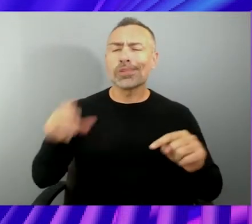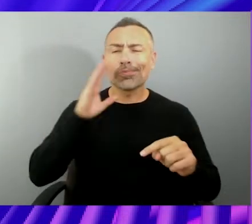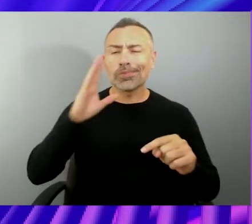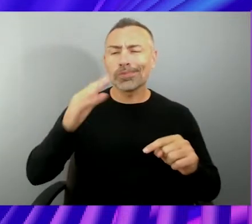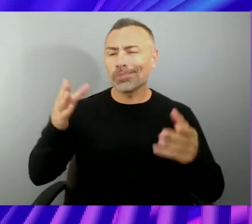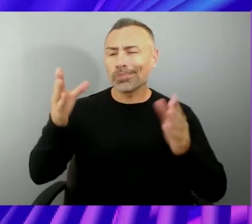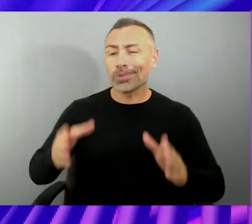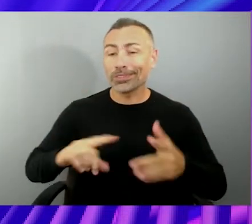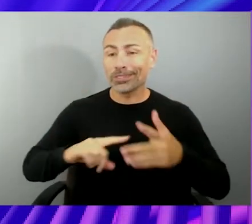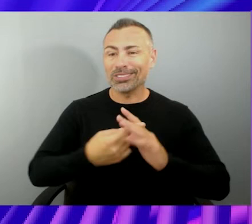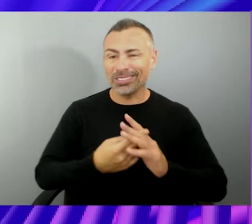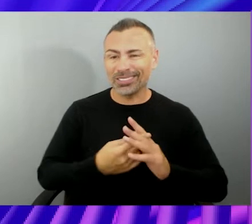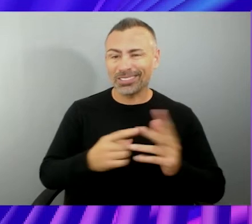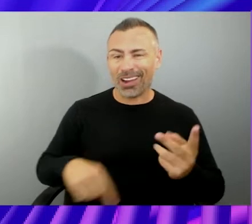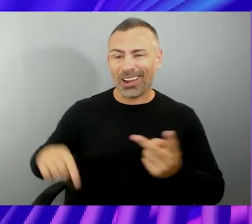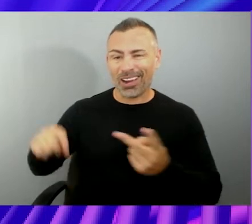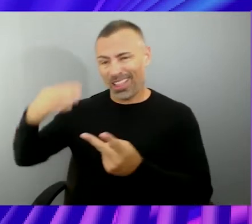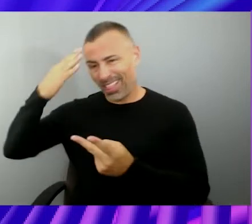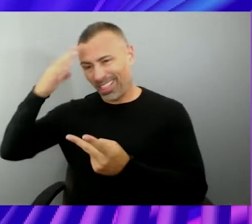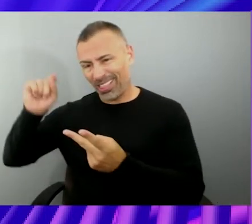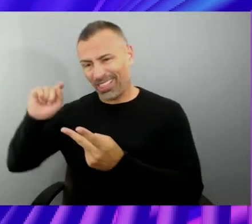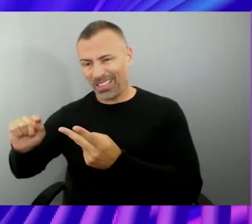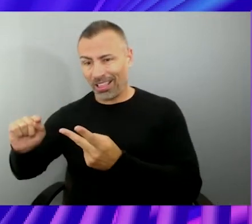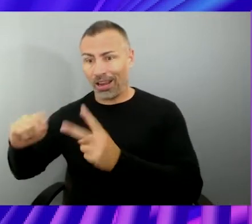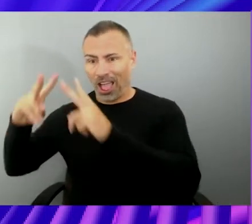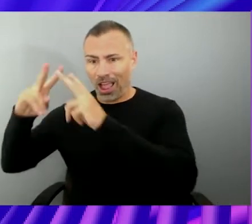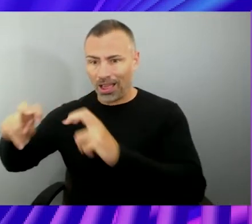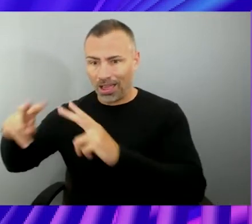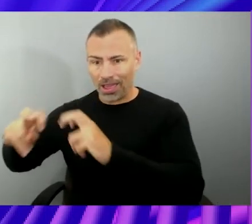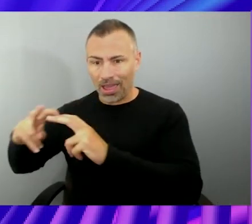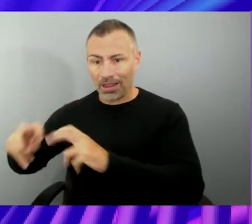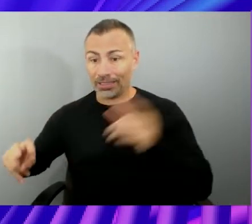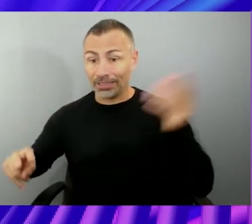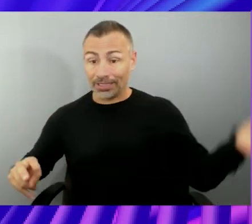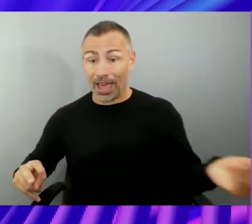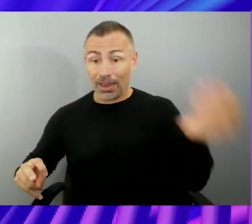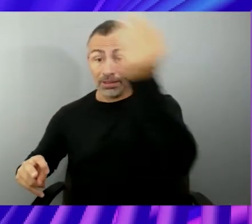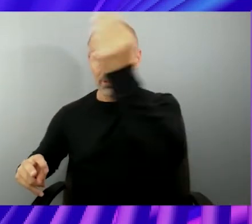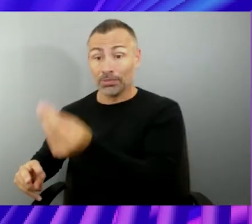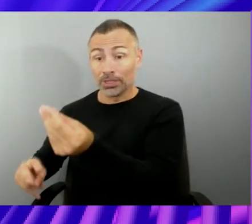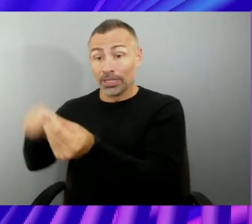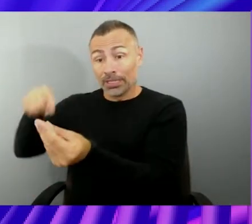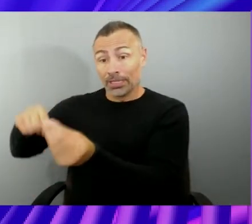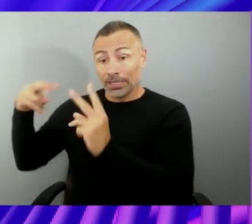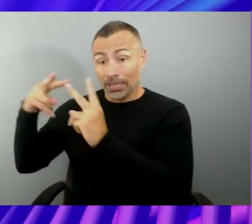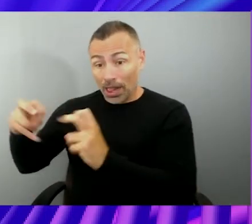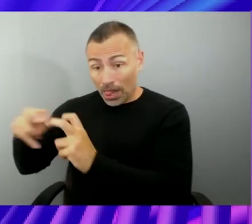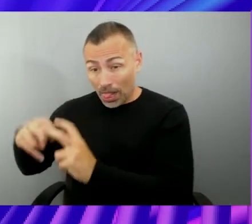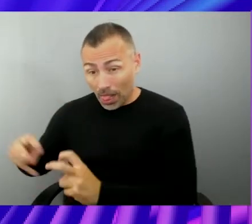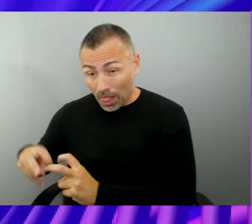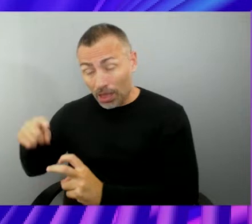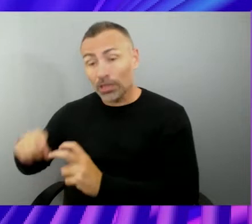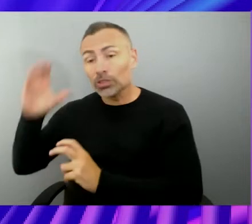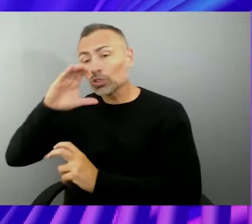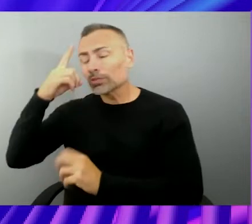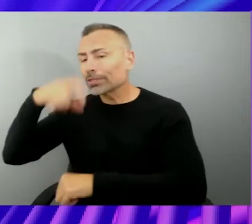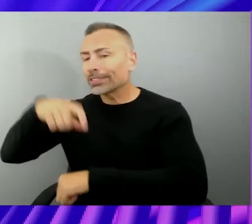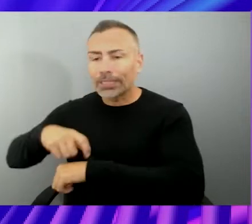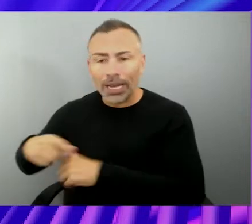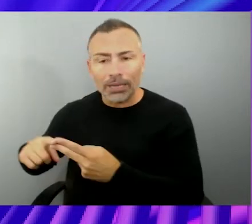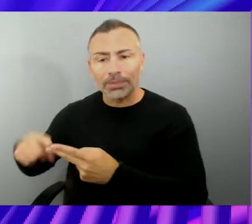knowledge? They're searching for a time, they're searching for a thing, they're searching for a date range. How do they do that?